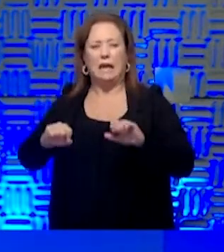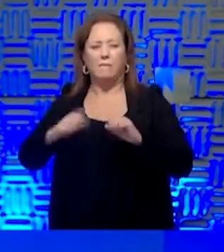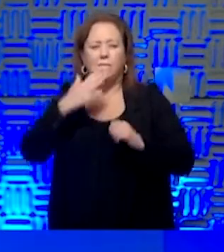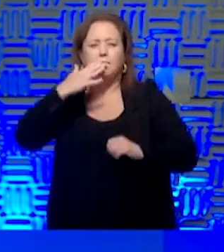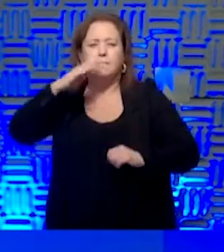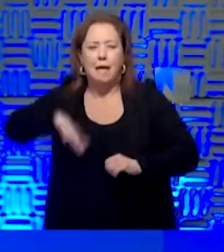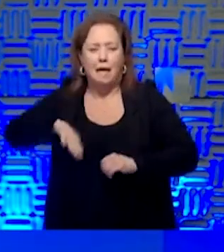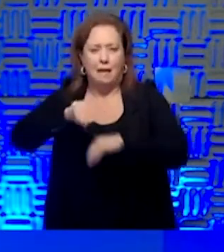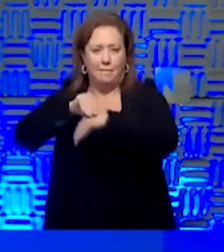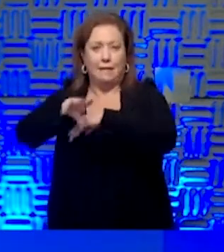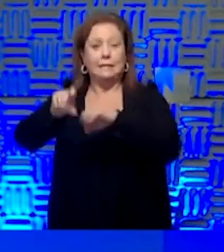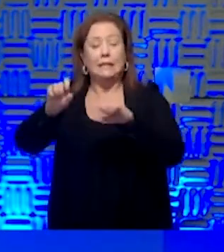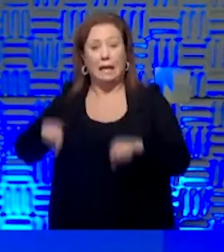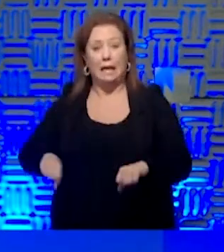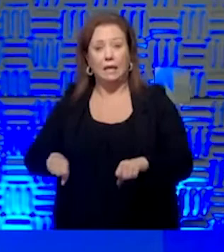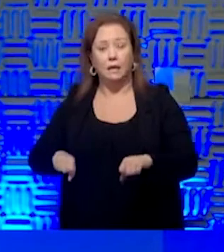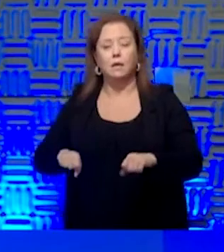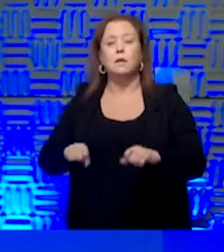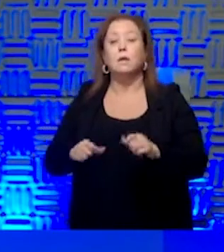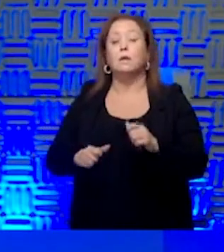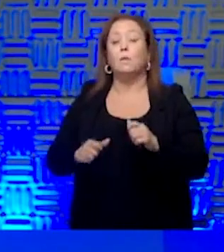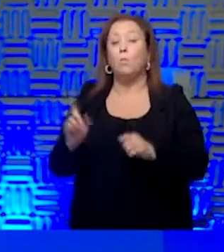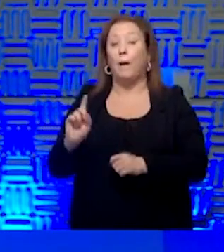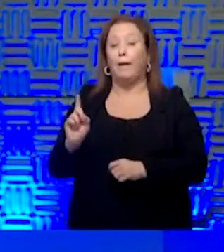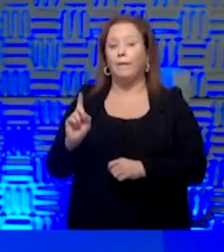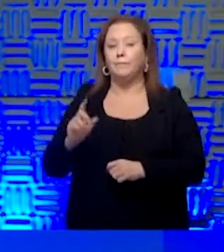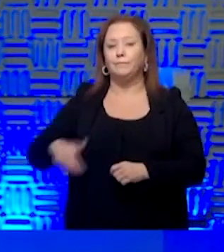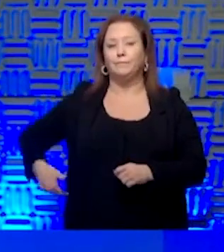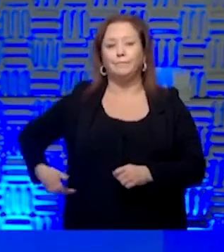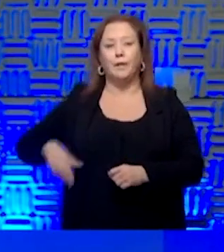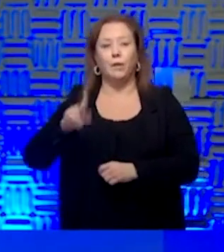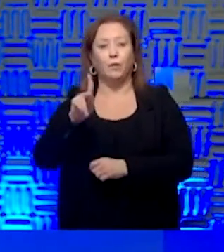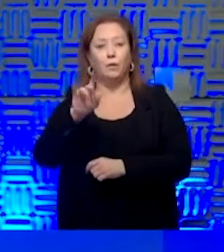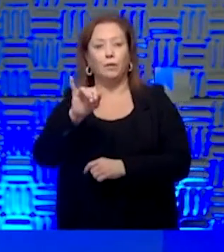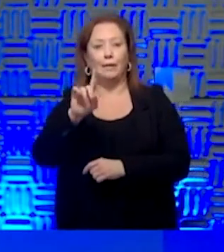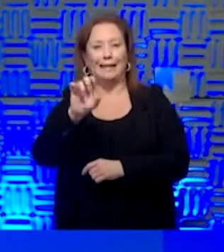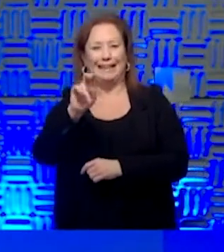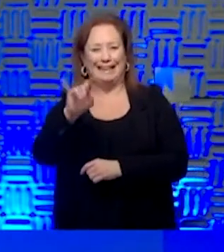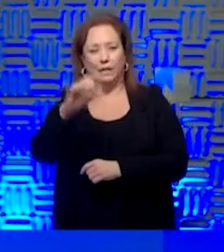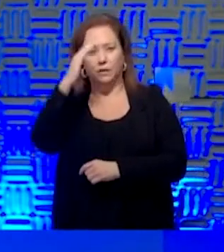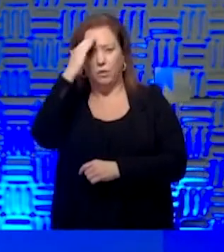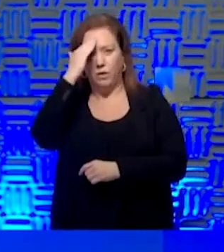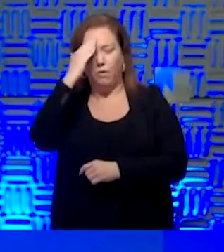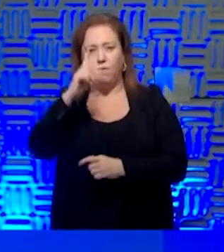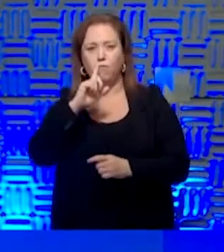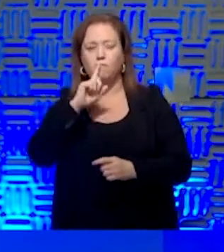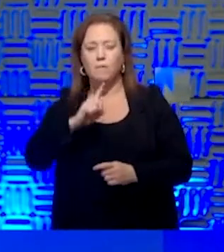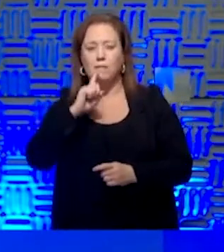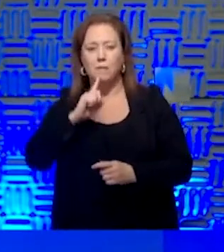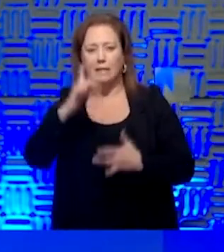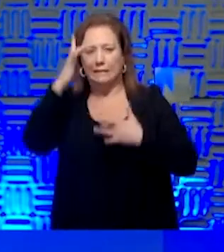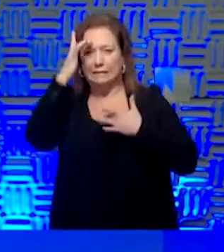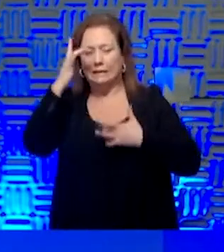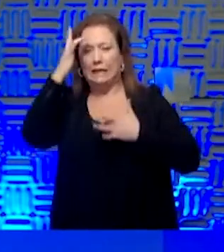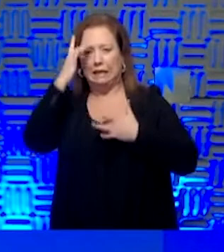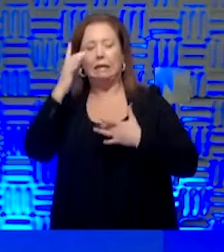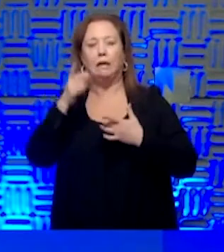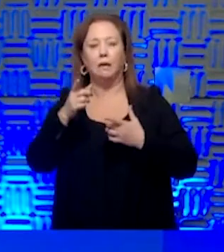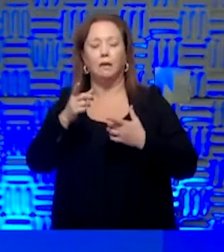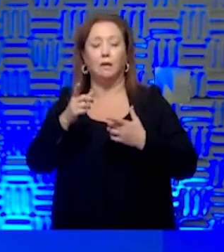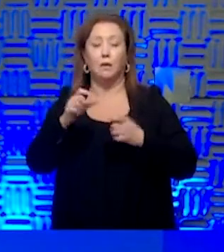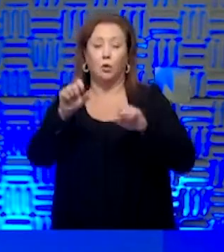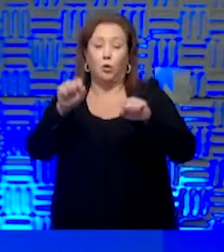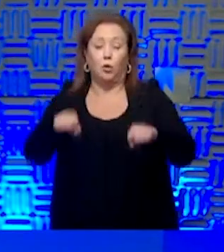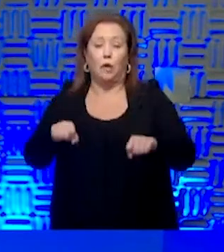bad effects, most notably in the kidney. So if you're taking a lot of it, we know that especially if you're critically ill or very ill, you